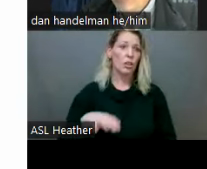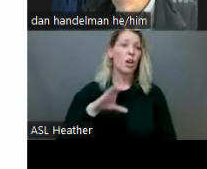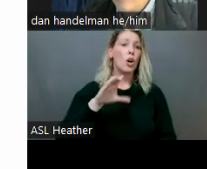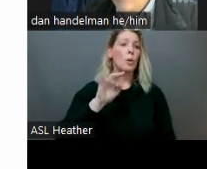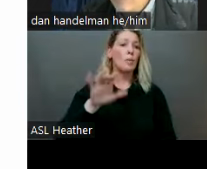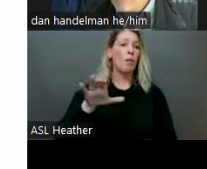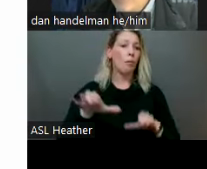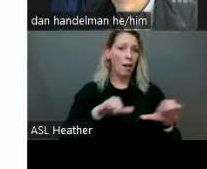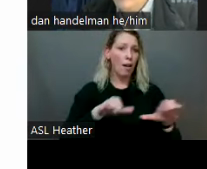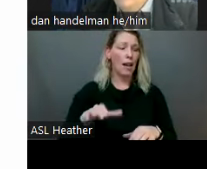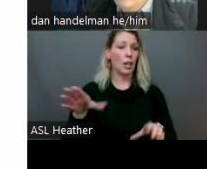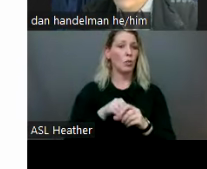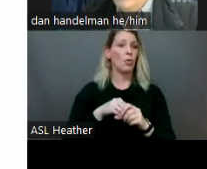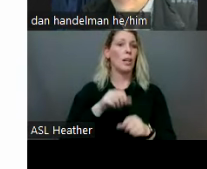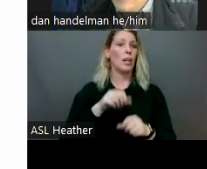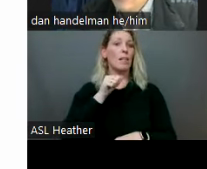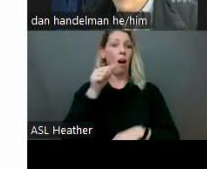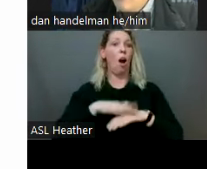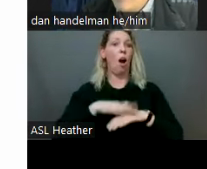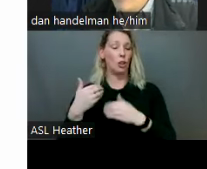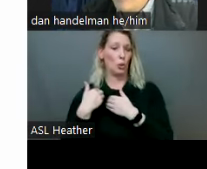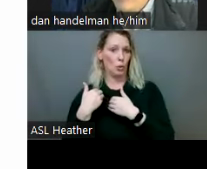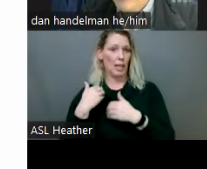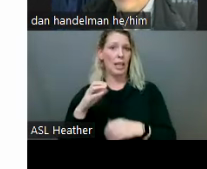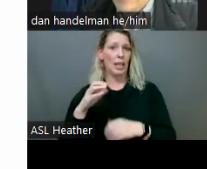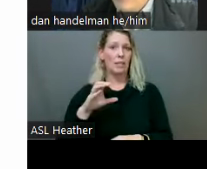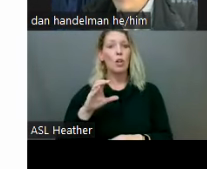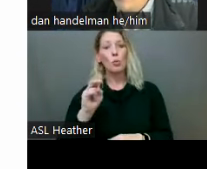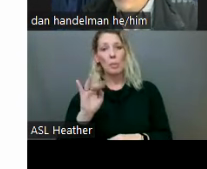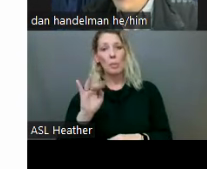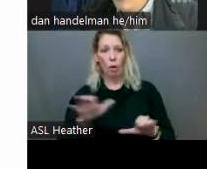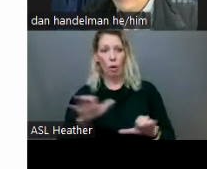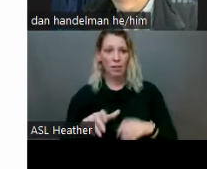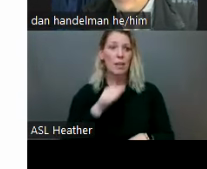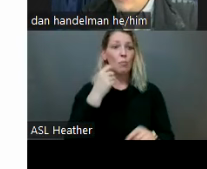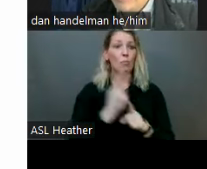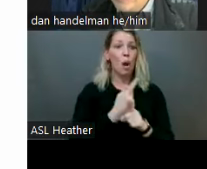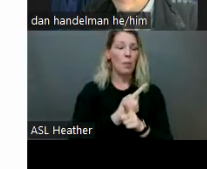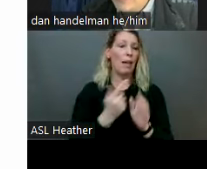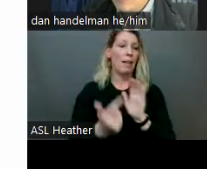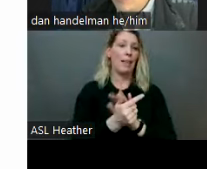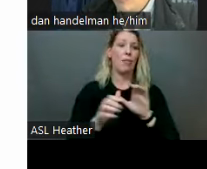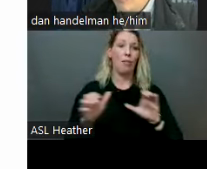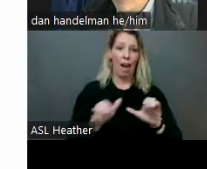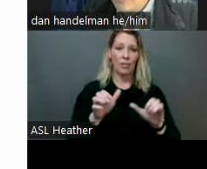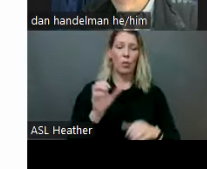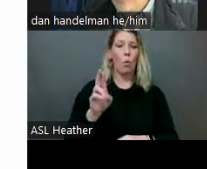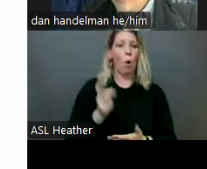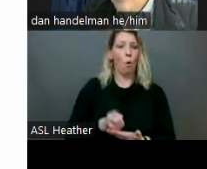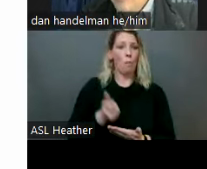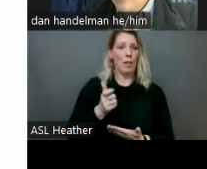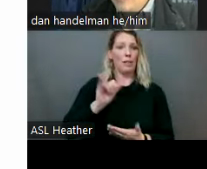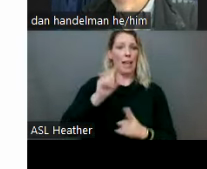conduct, including off-duty criminal conduct. 10, improper or illegal act, omission, or decision that directly affects a person or